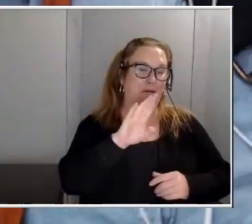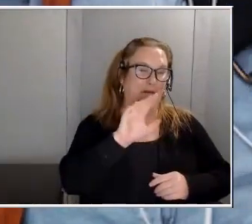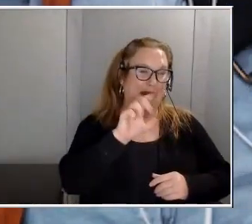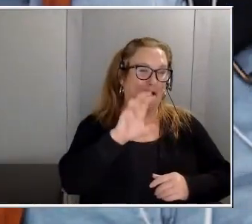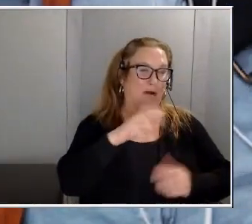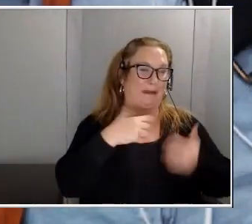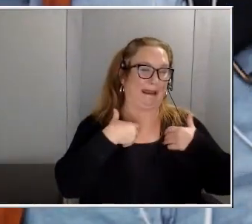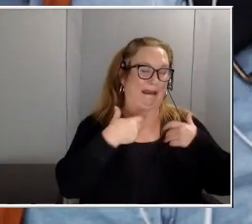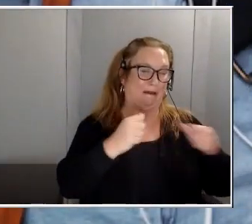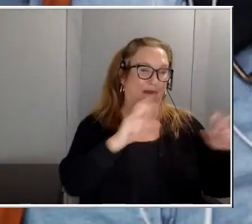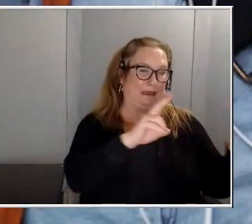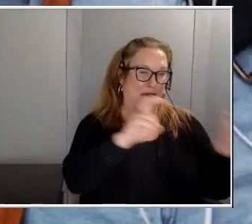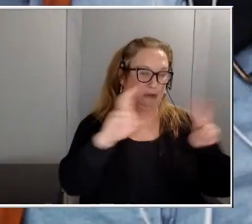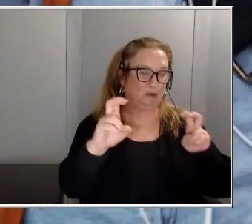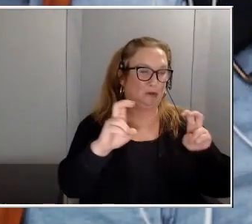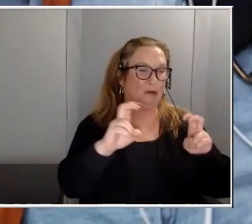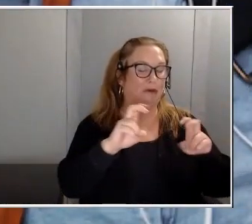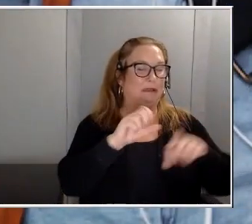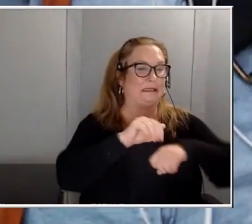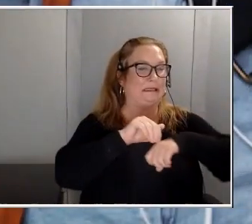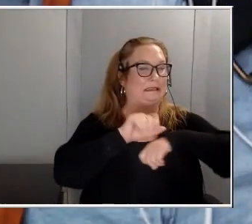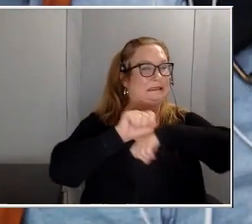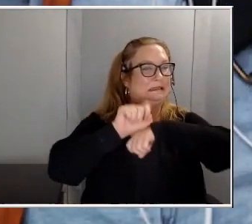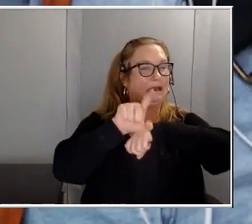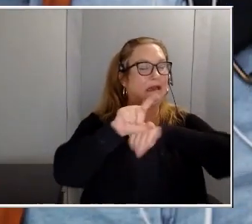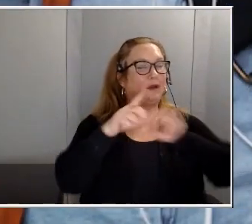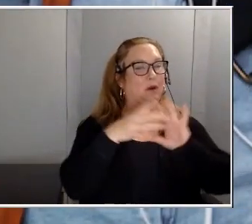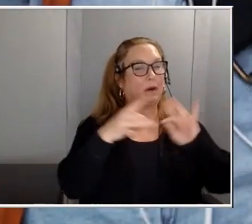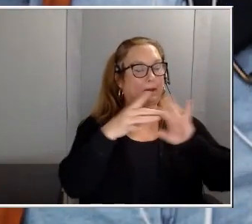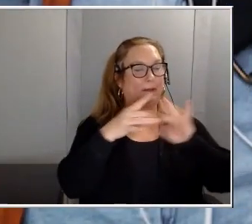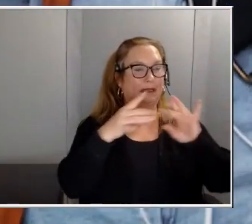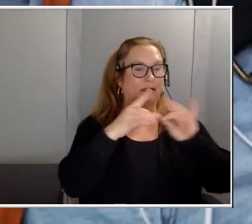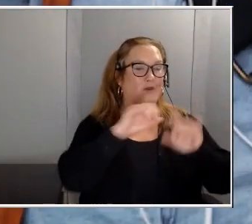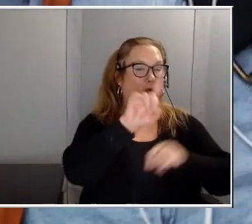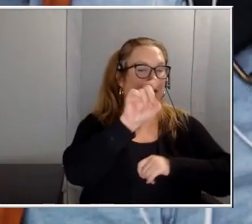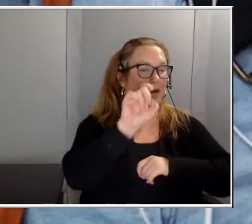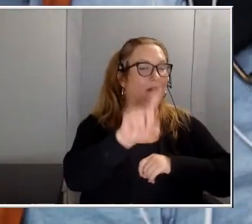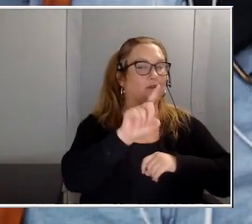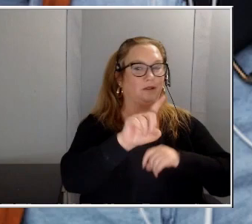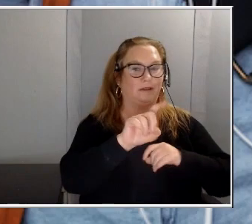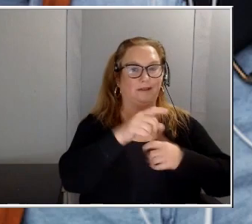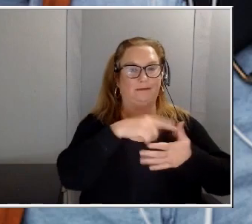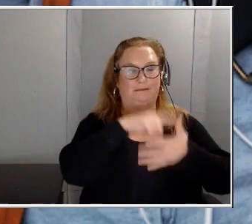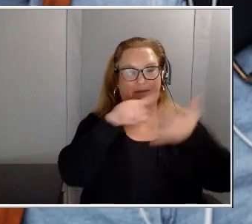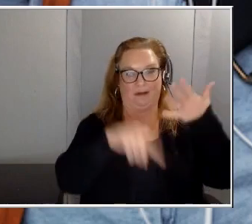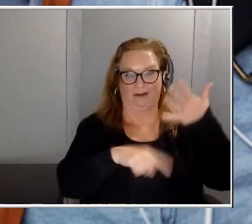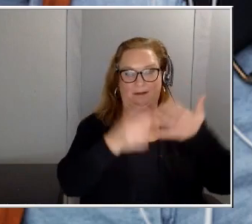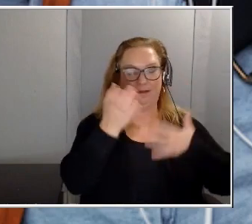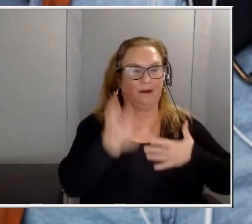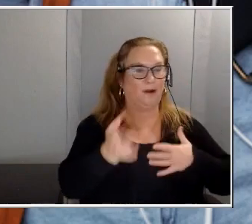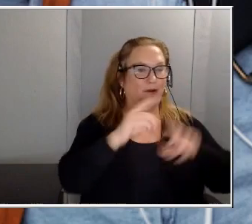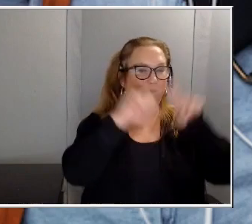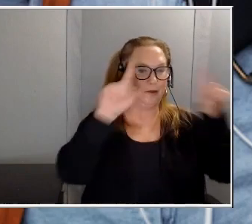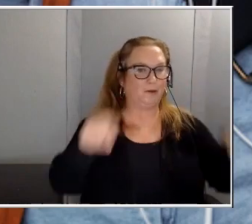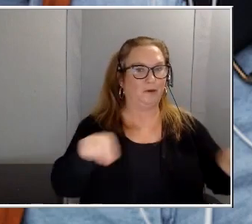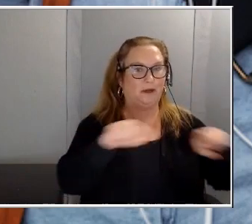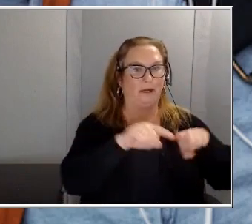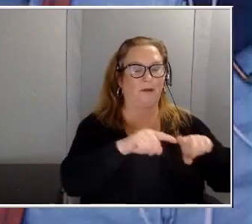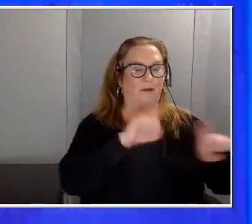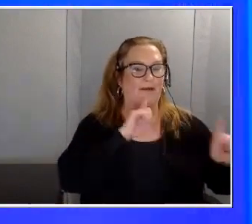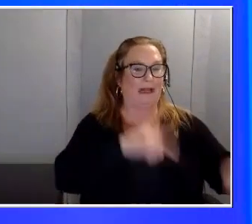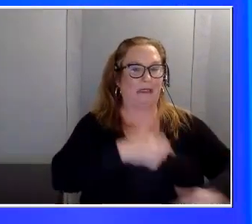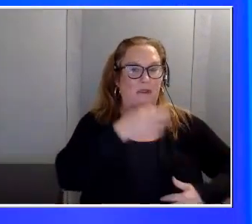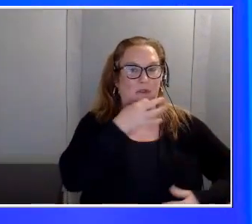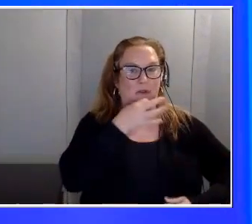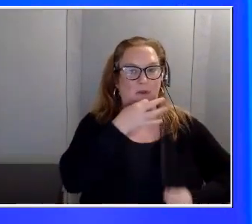your questions at YouTube, Facebook, and email us at the Medical News Network. You can find links to those right there on your screen. We'll get to those here in just